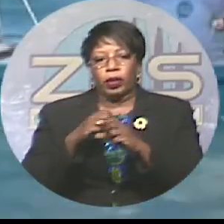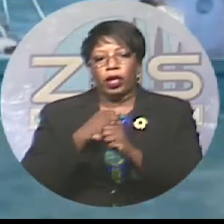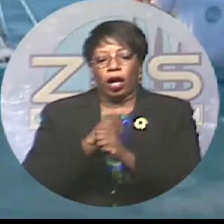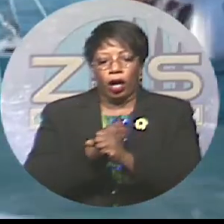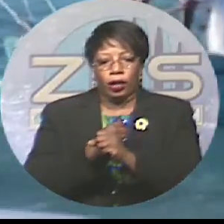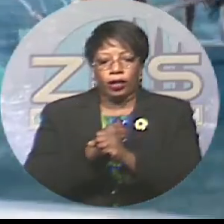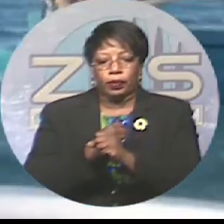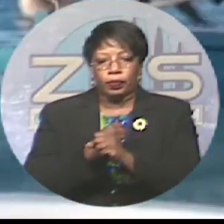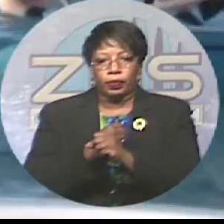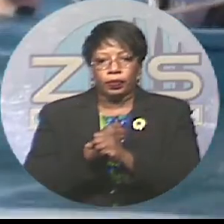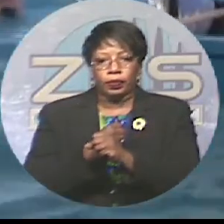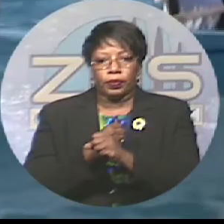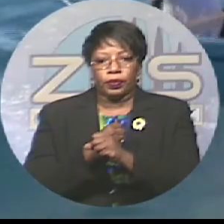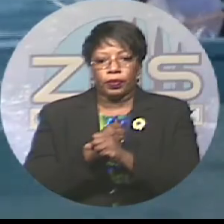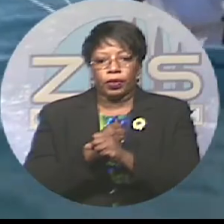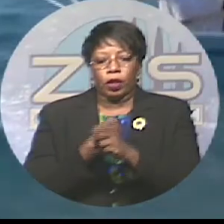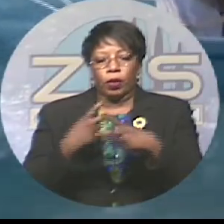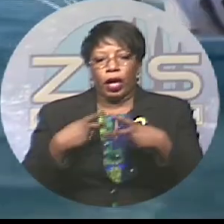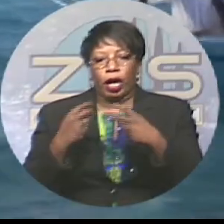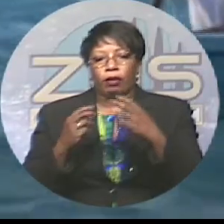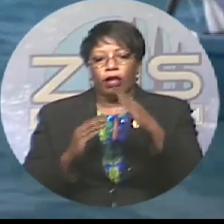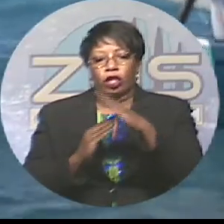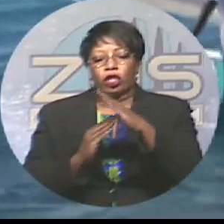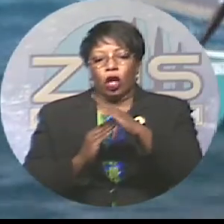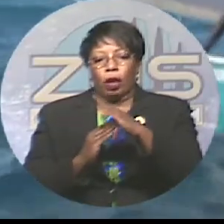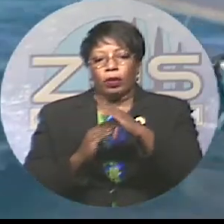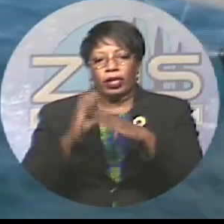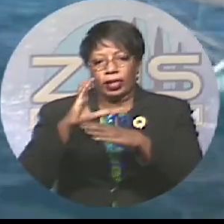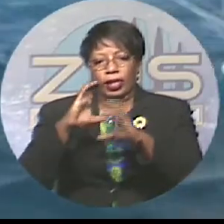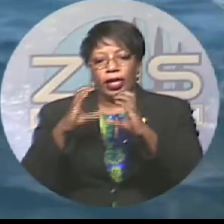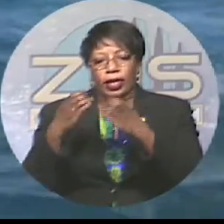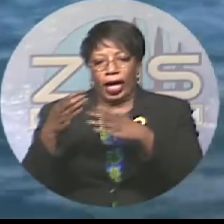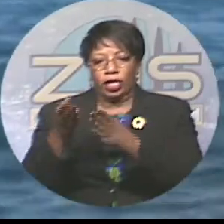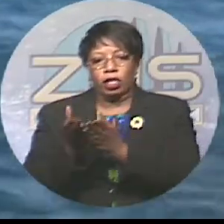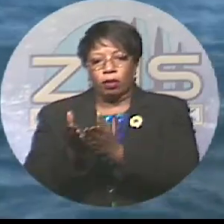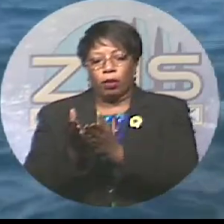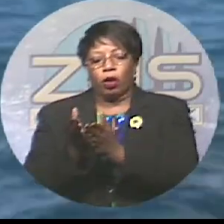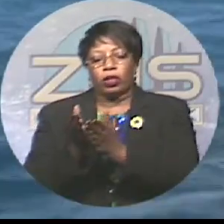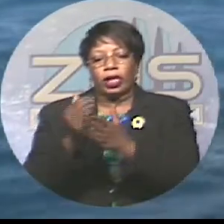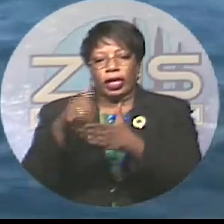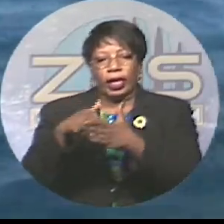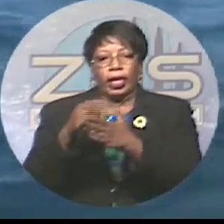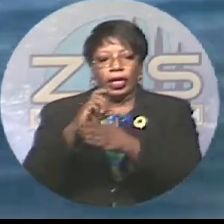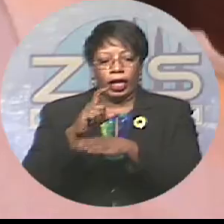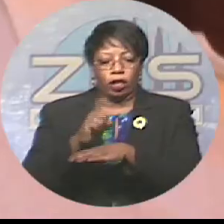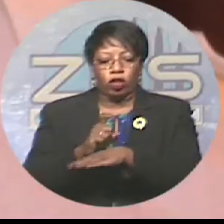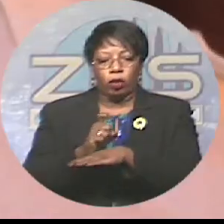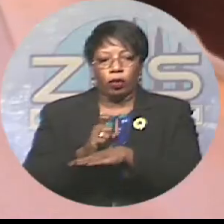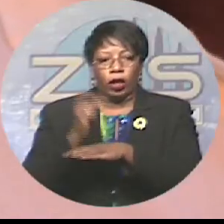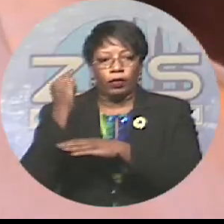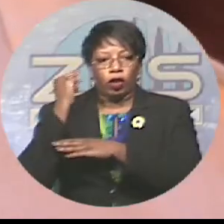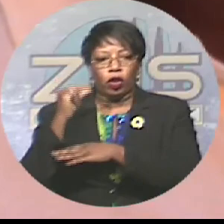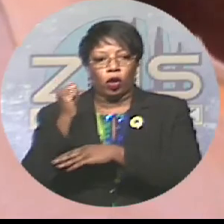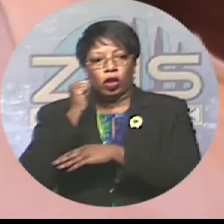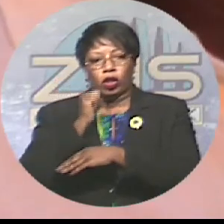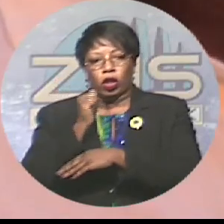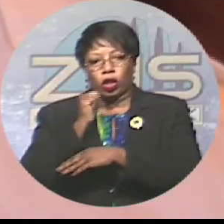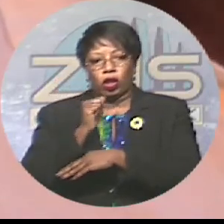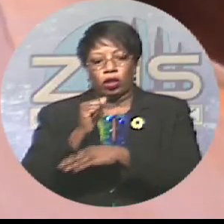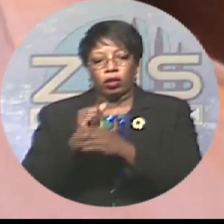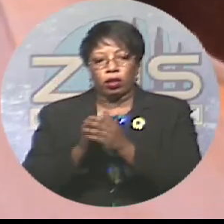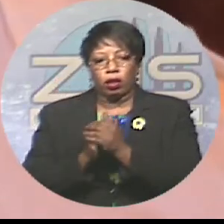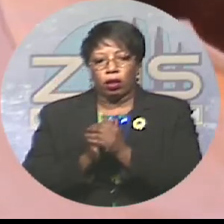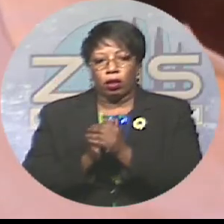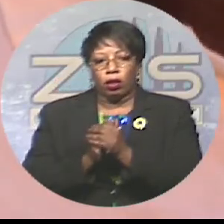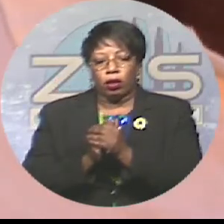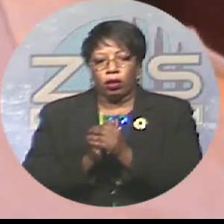have a lot of top C-class boats in Exuma, like with the Buller Edge, you got your Golden Girl, you go in Bardar, you got Haltas,